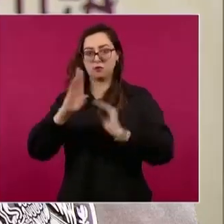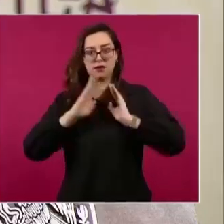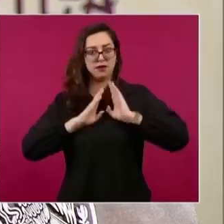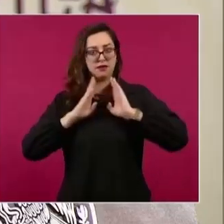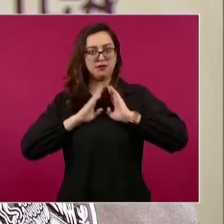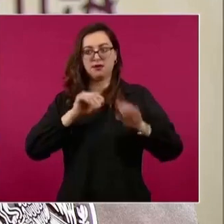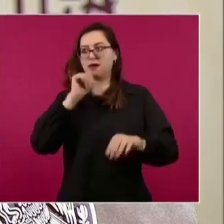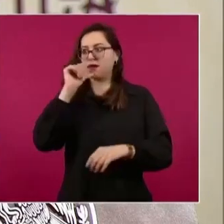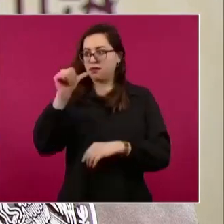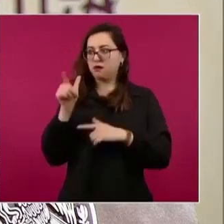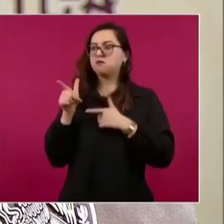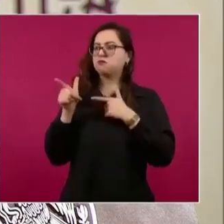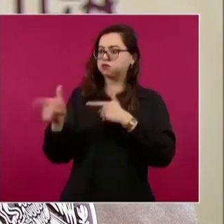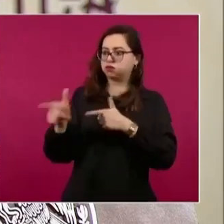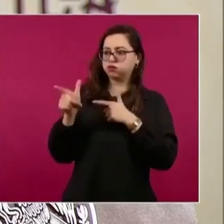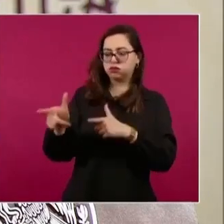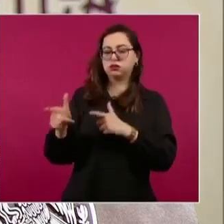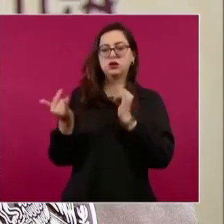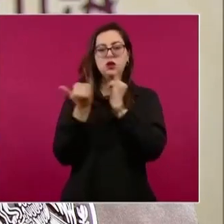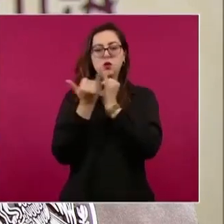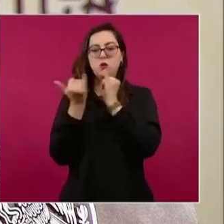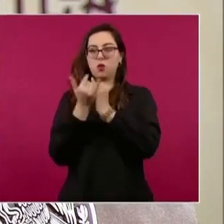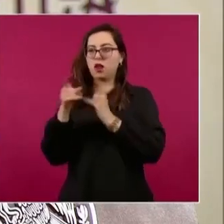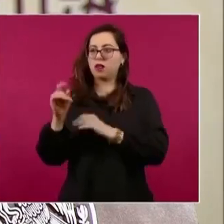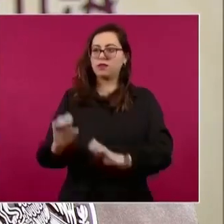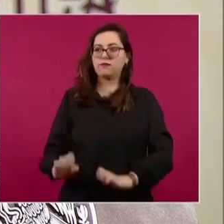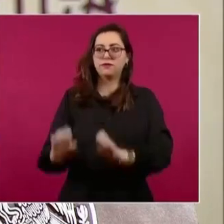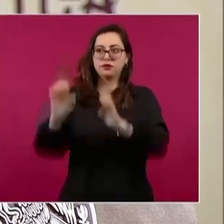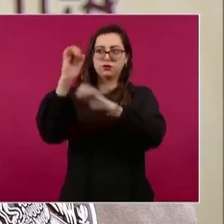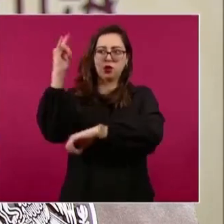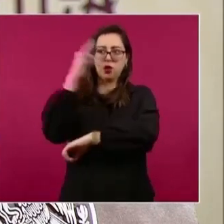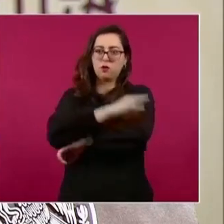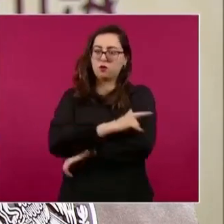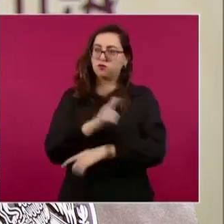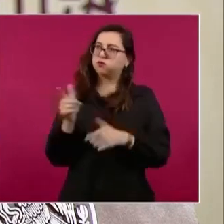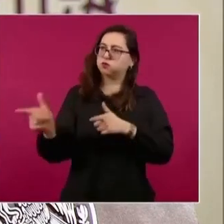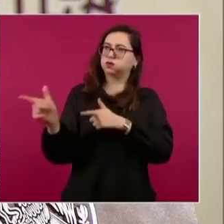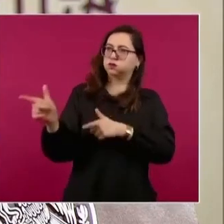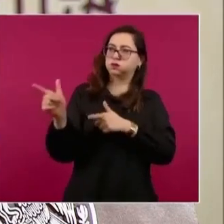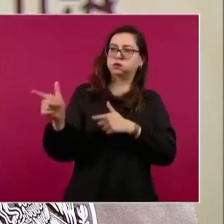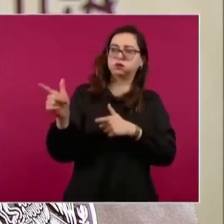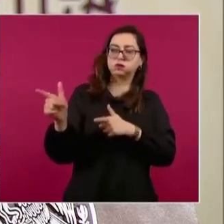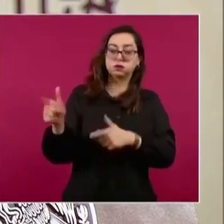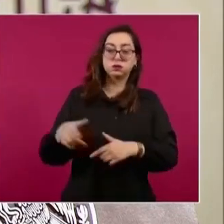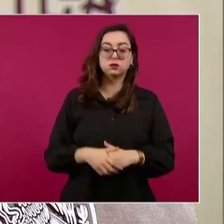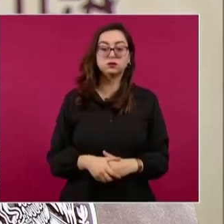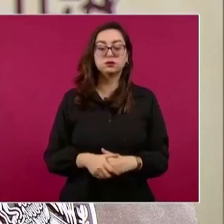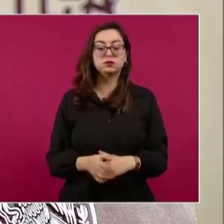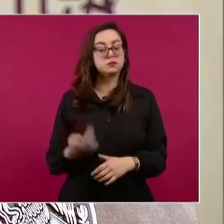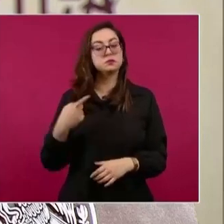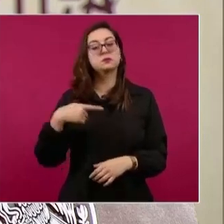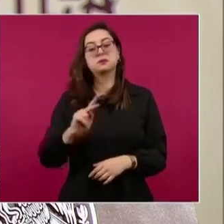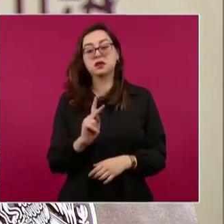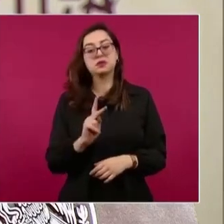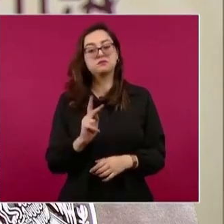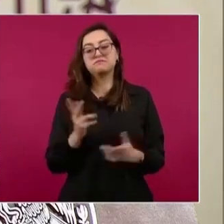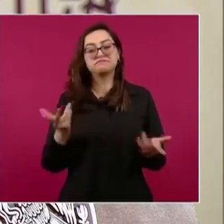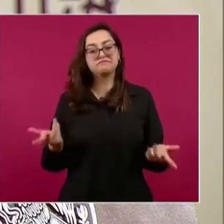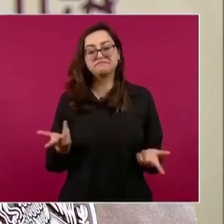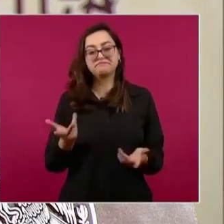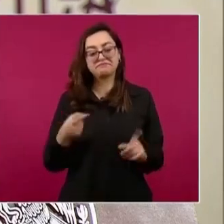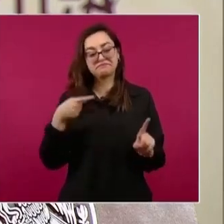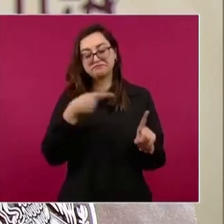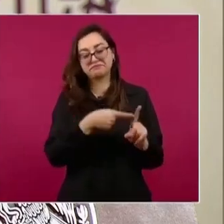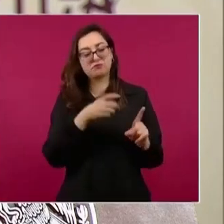North American leaders' summit in Mexico City next week, which U.S. President Joe Biden will also attend. Cooperation over security is due to be